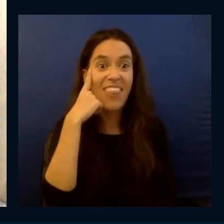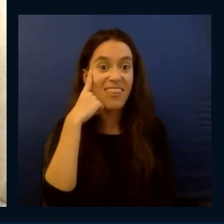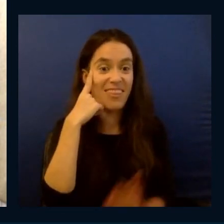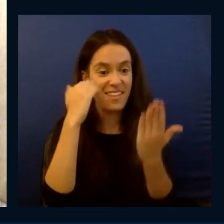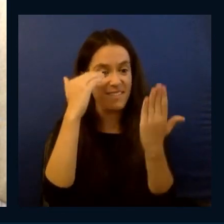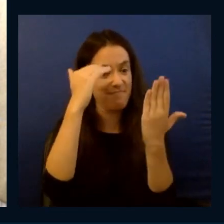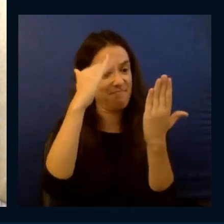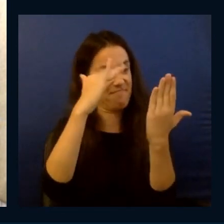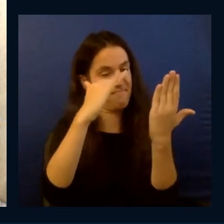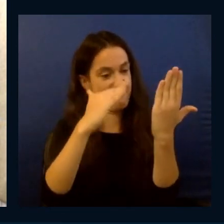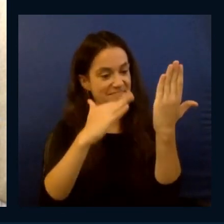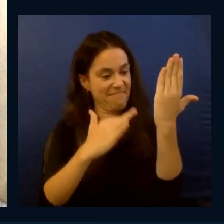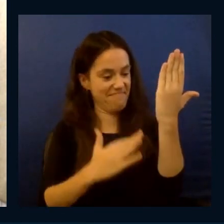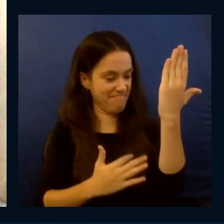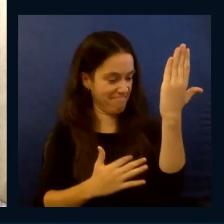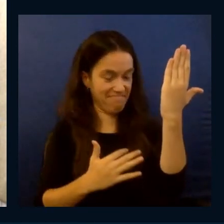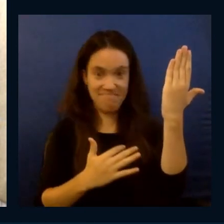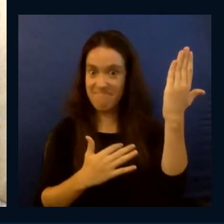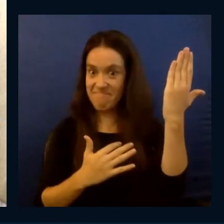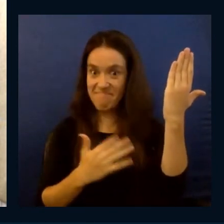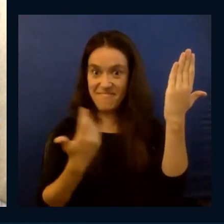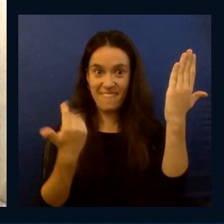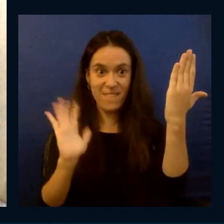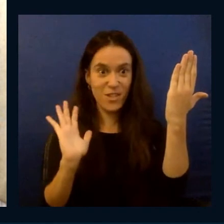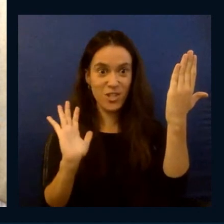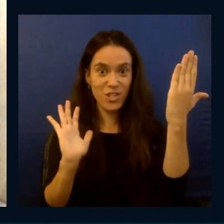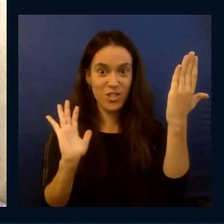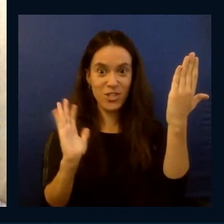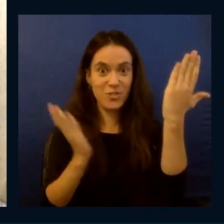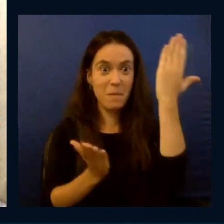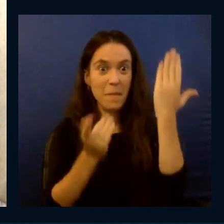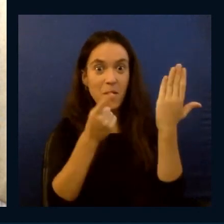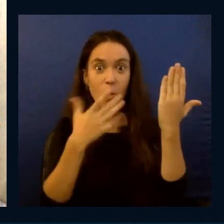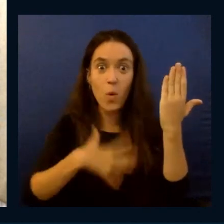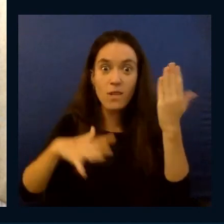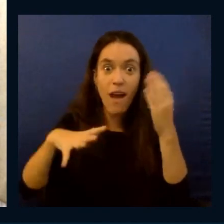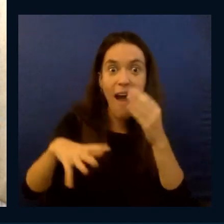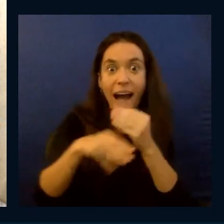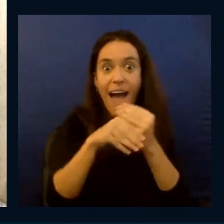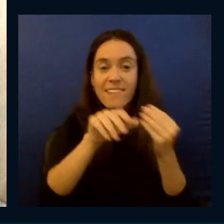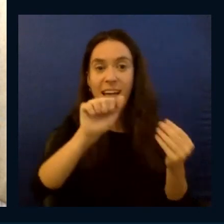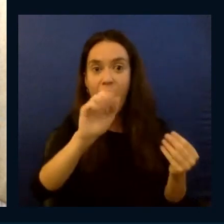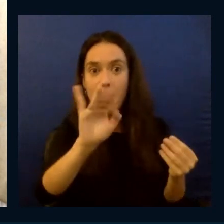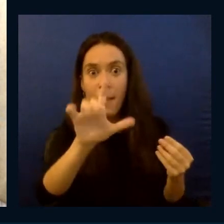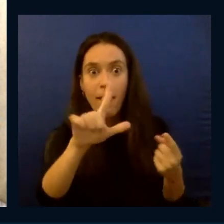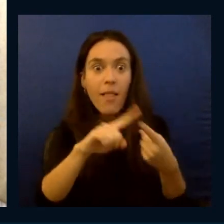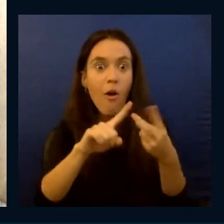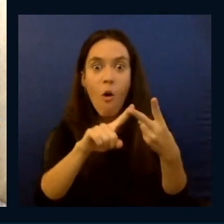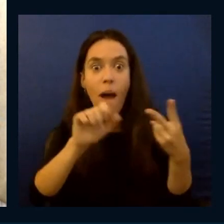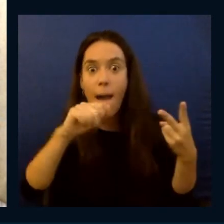there anything you would like to add, Abel or April, maybe?